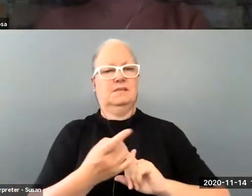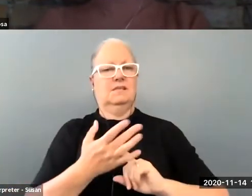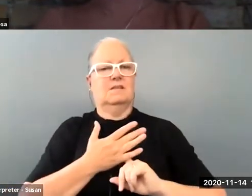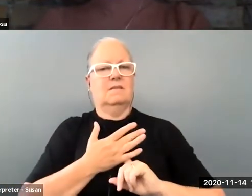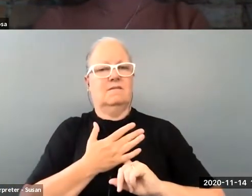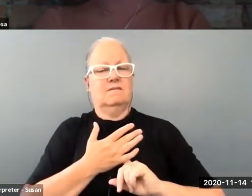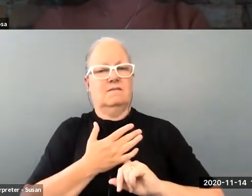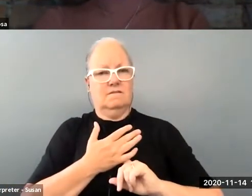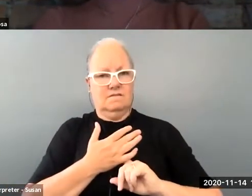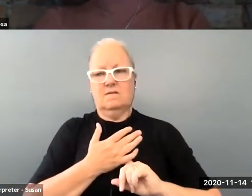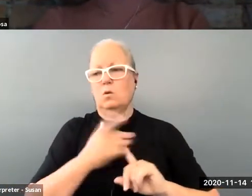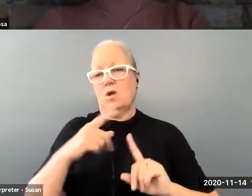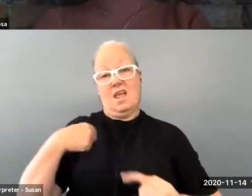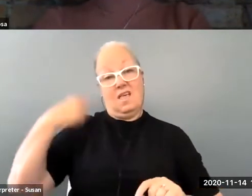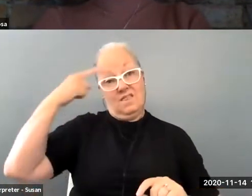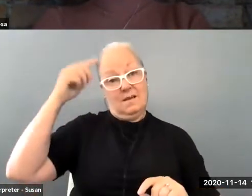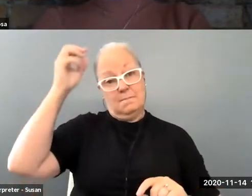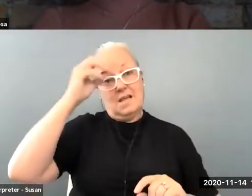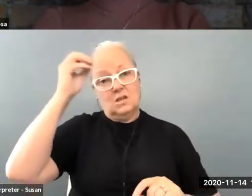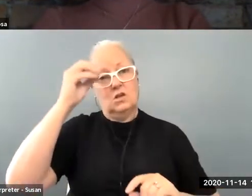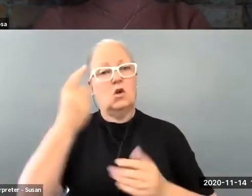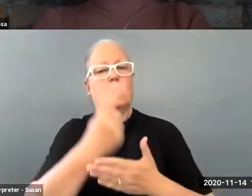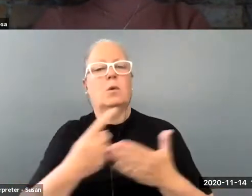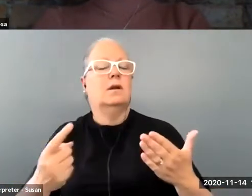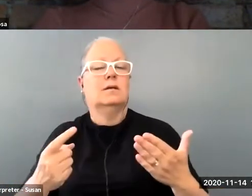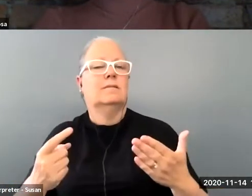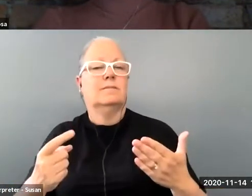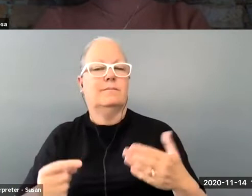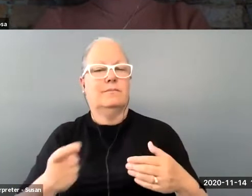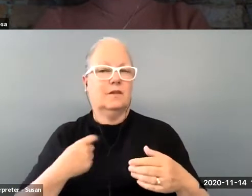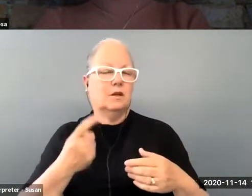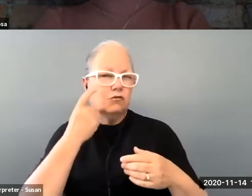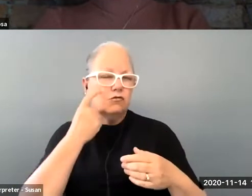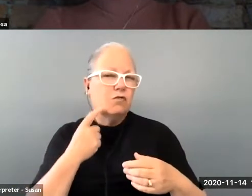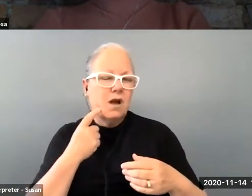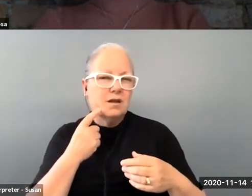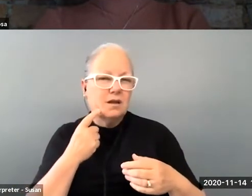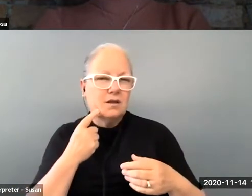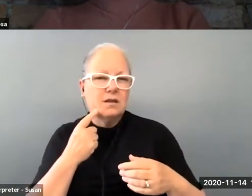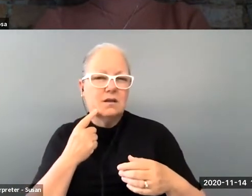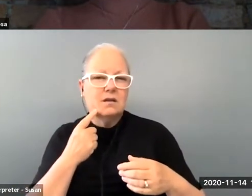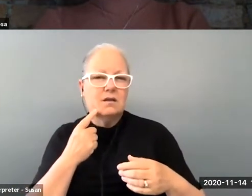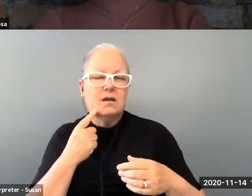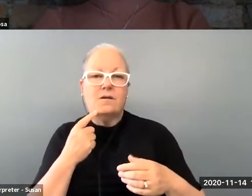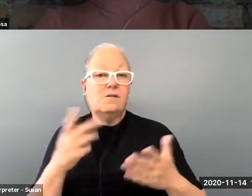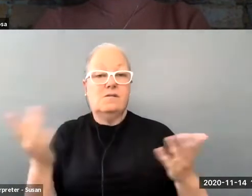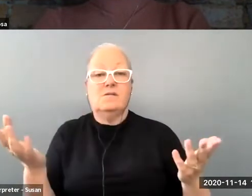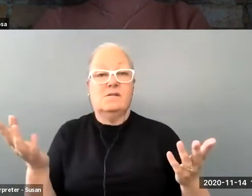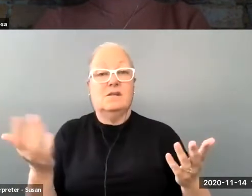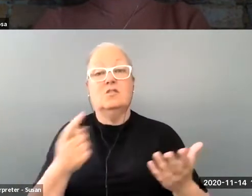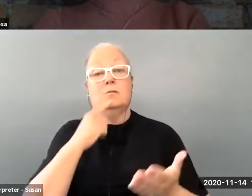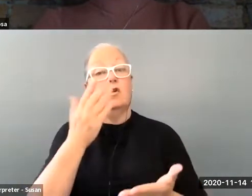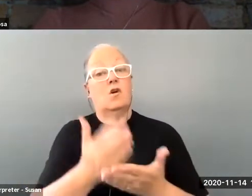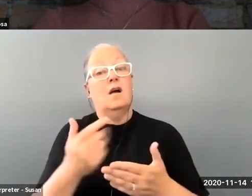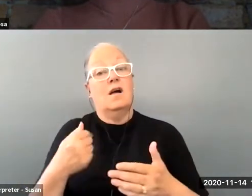ungrounded opinion to the masses, but actually try to come at it from a way that is, look, I have